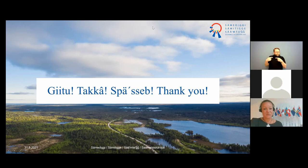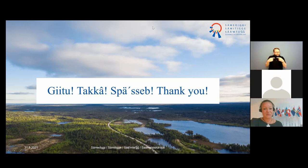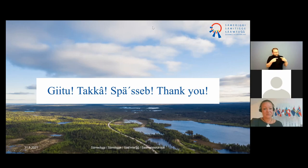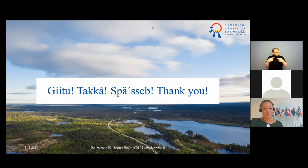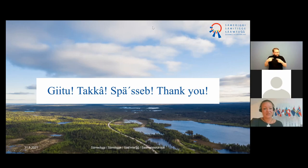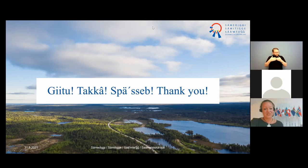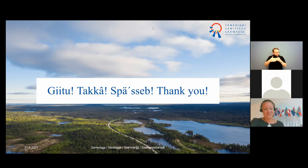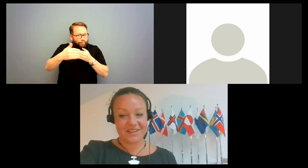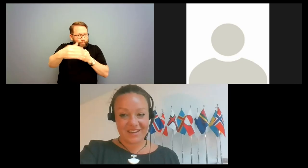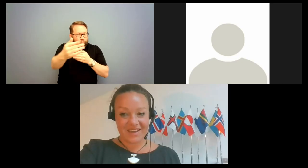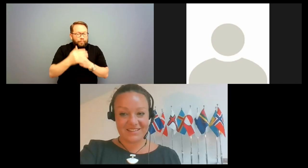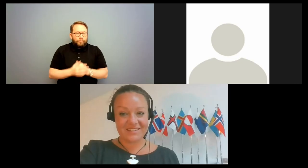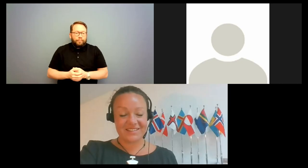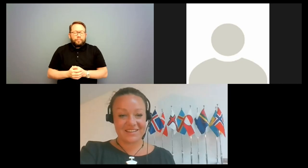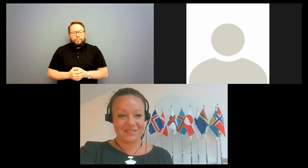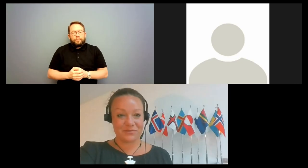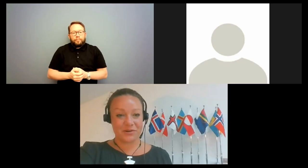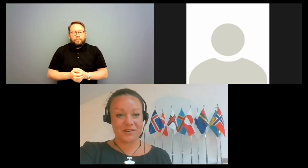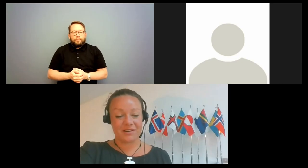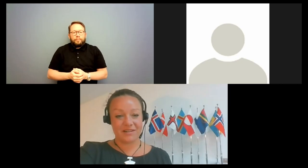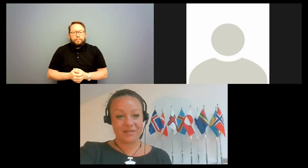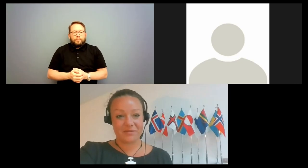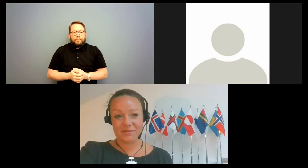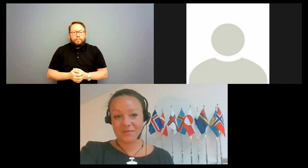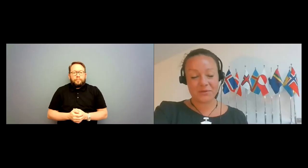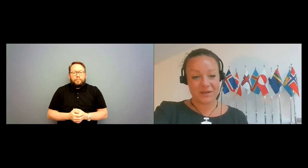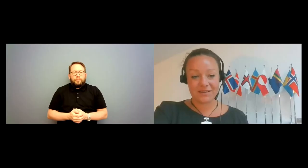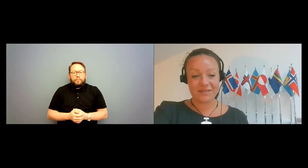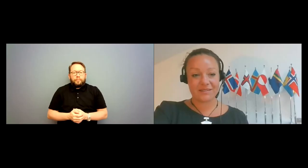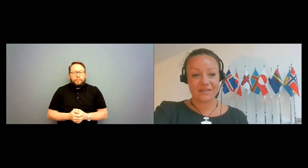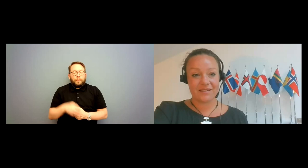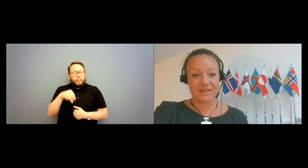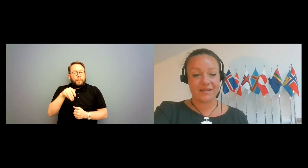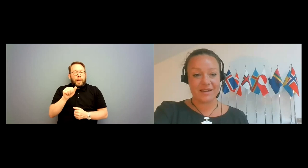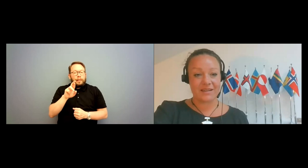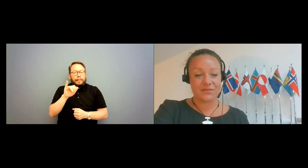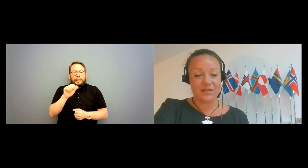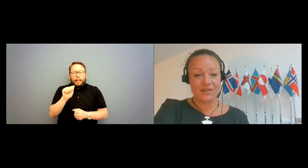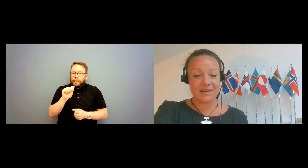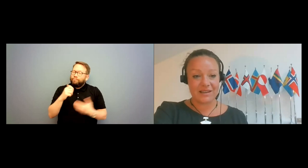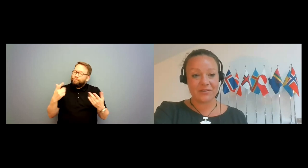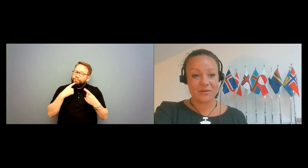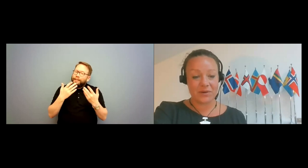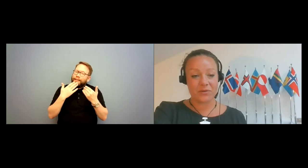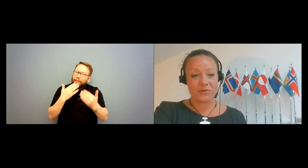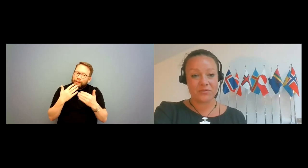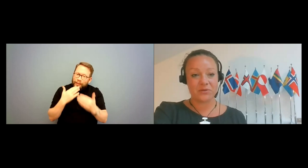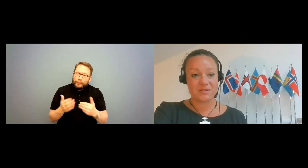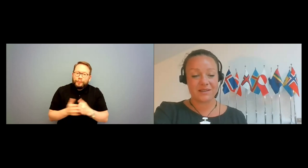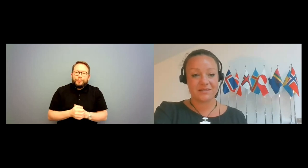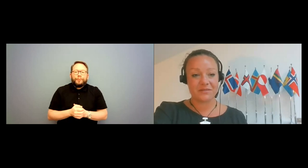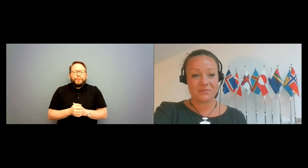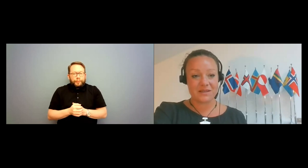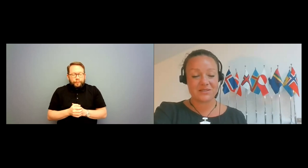Thank you so much again, Janne, for a great and very clear and